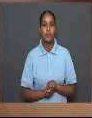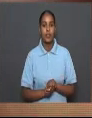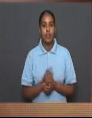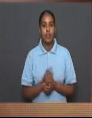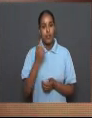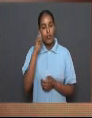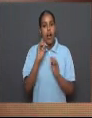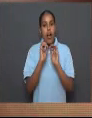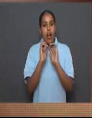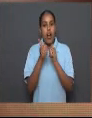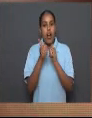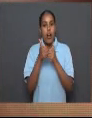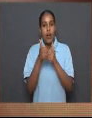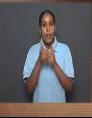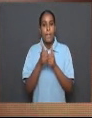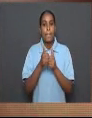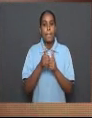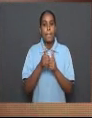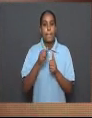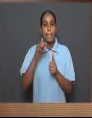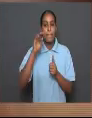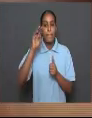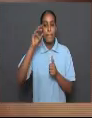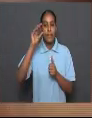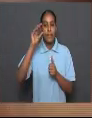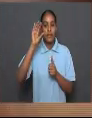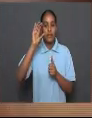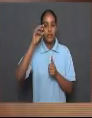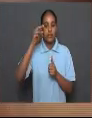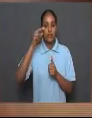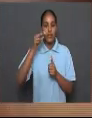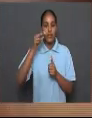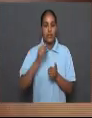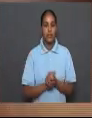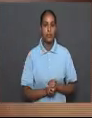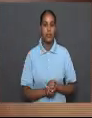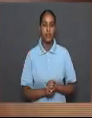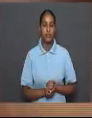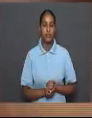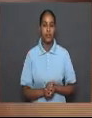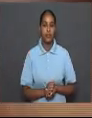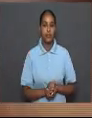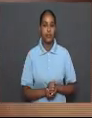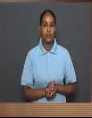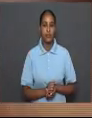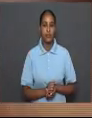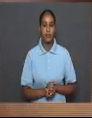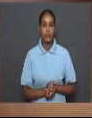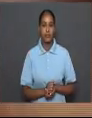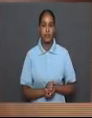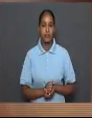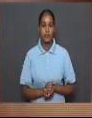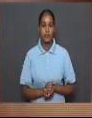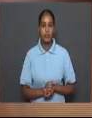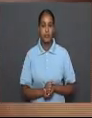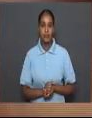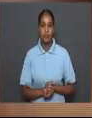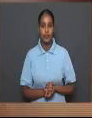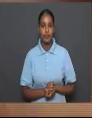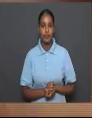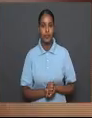for how methanol and ethanoic acid react